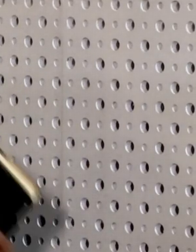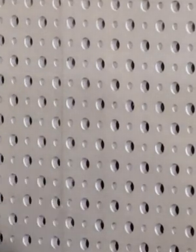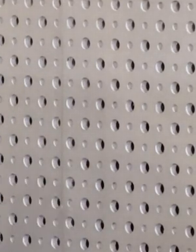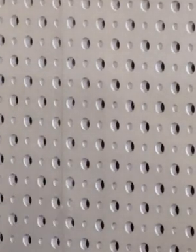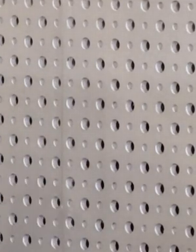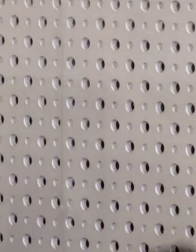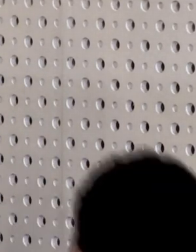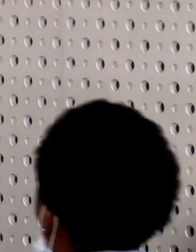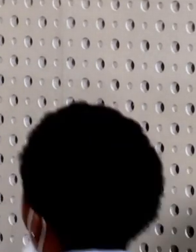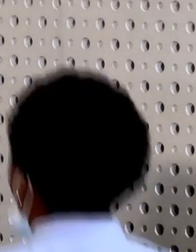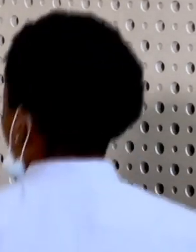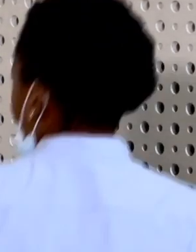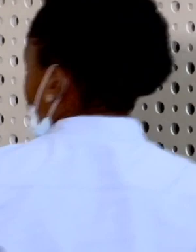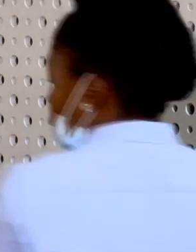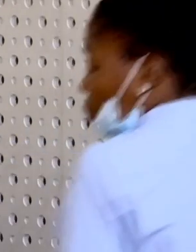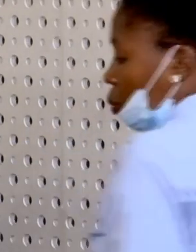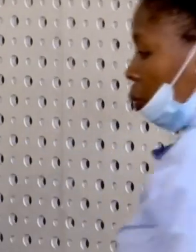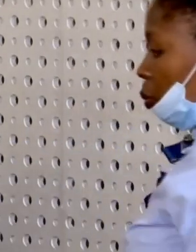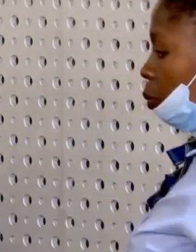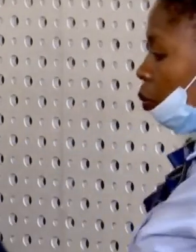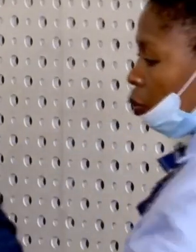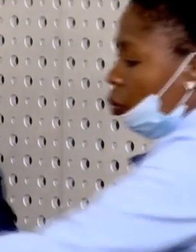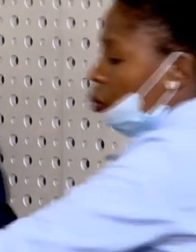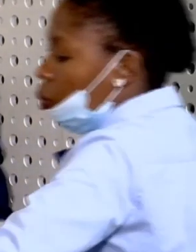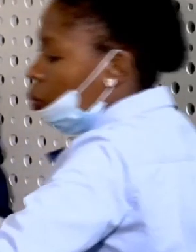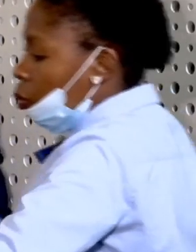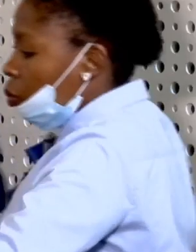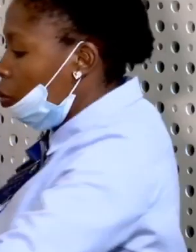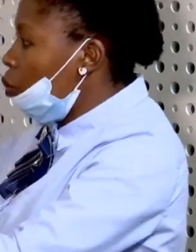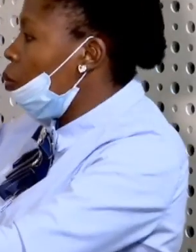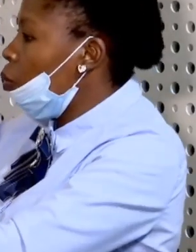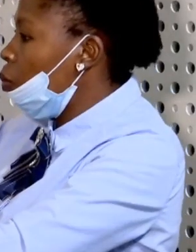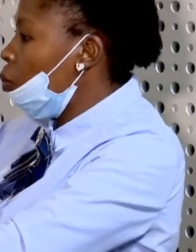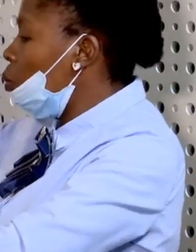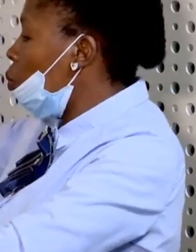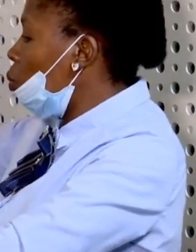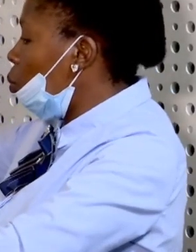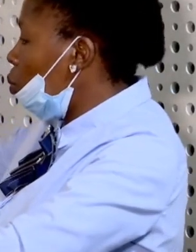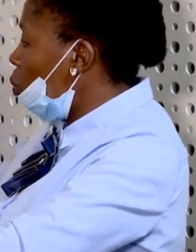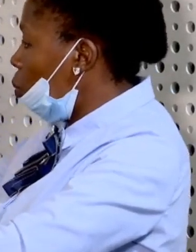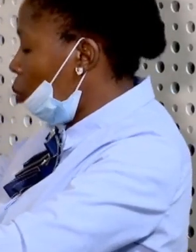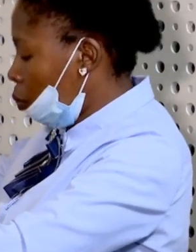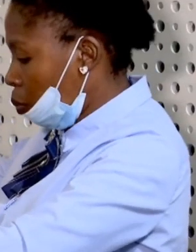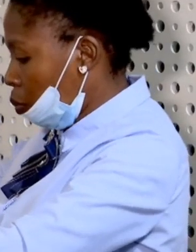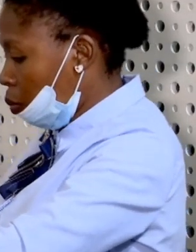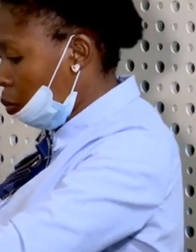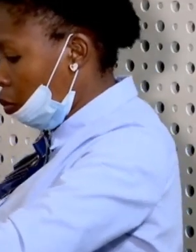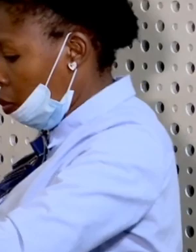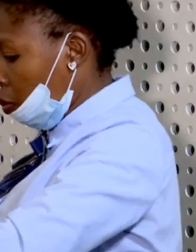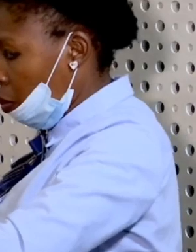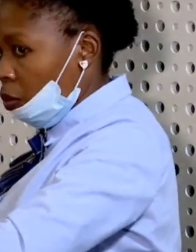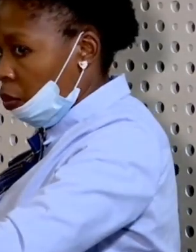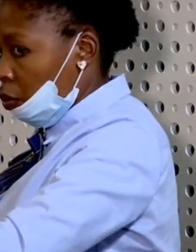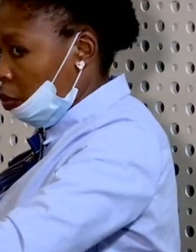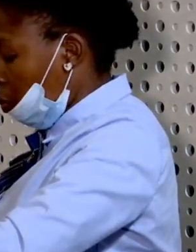use this platform to take us back online then. Because I don't know why they can't hear from there,